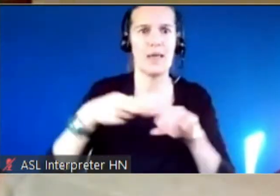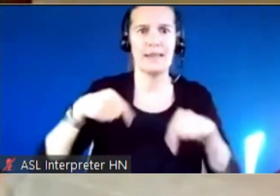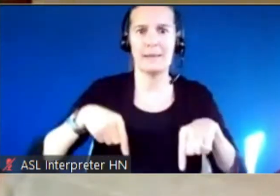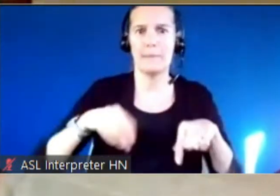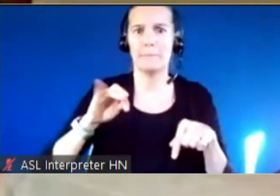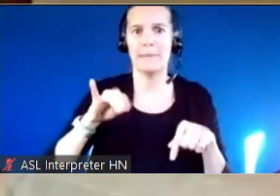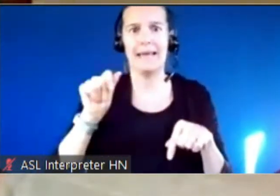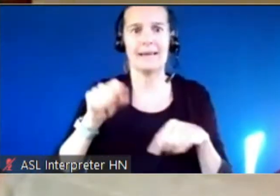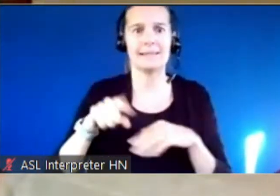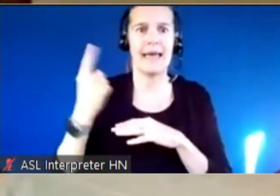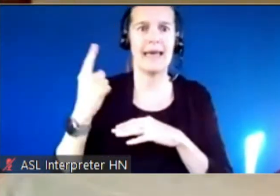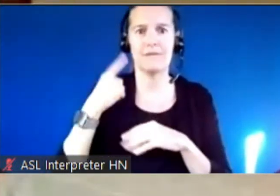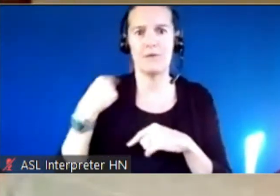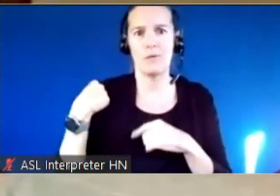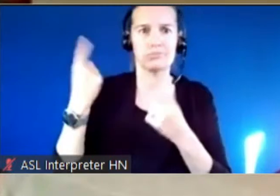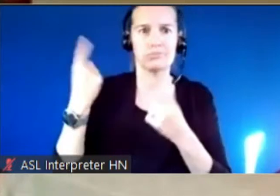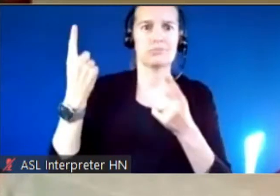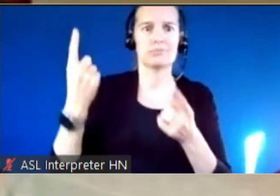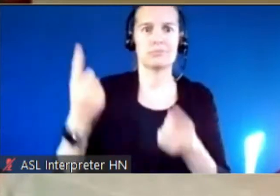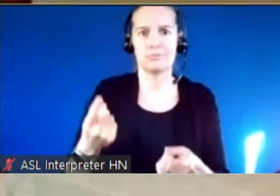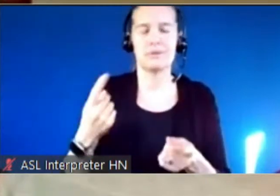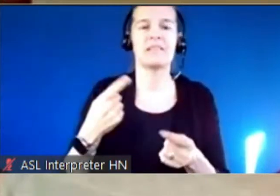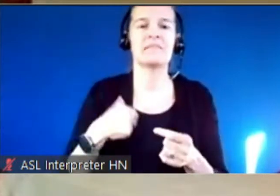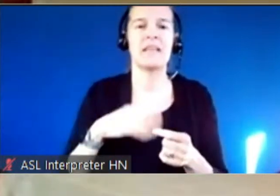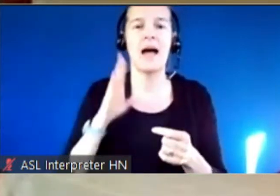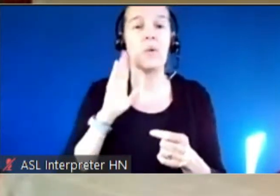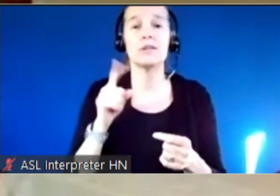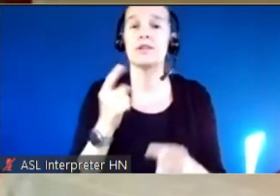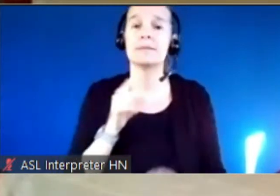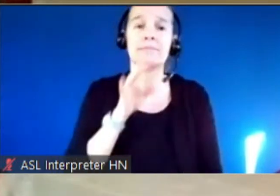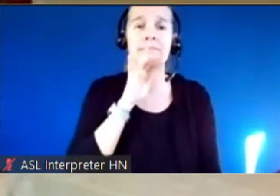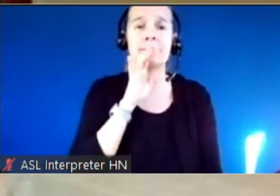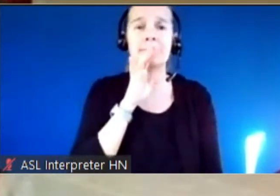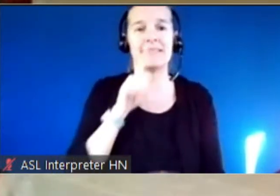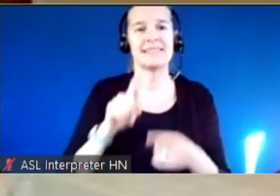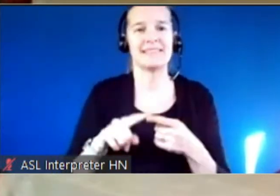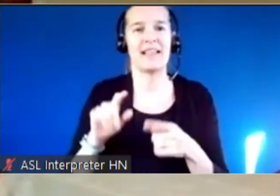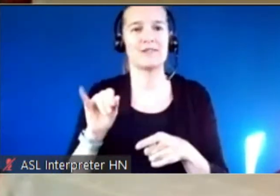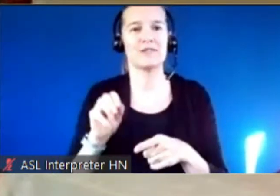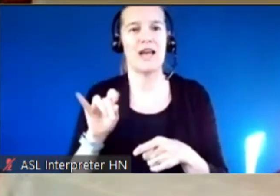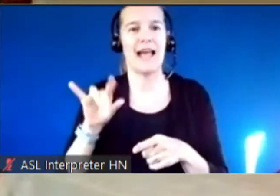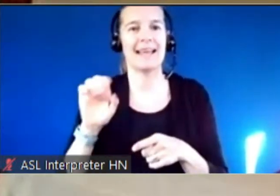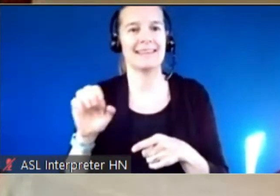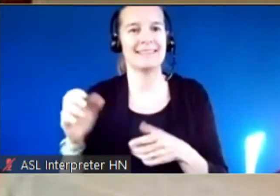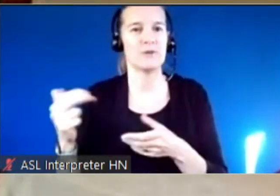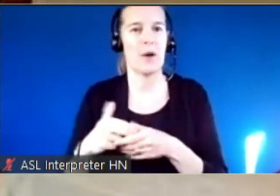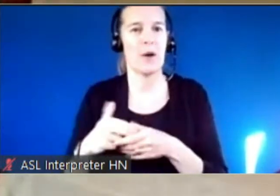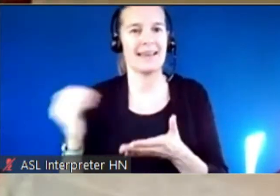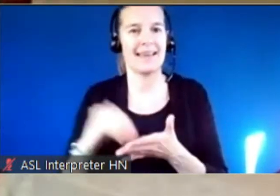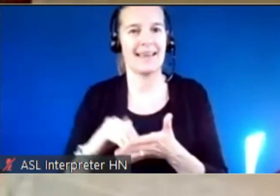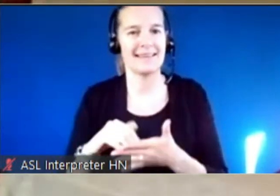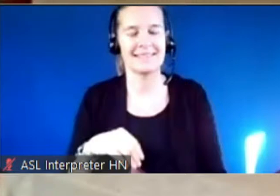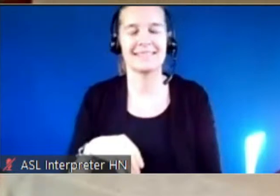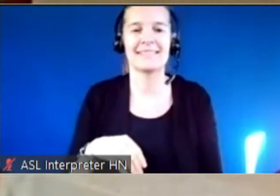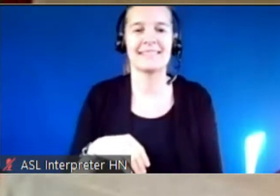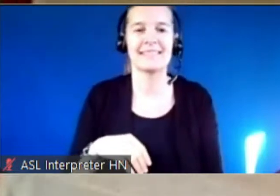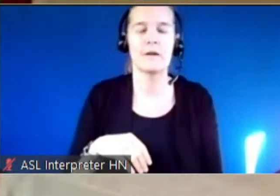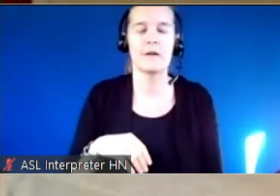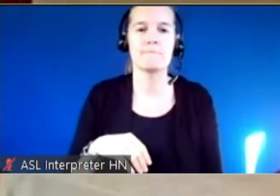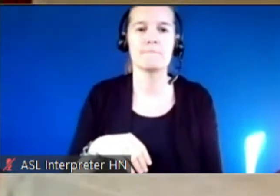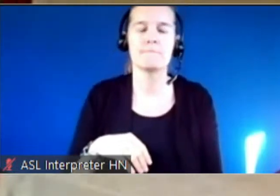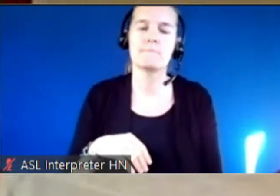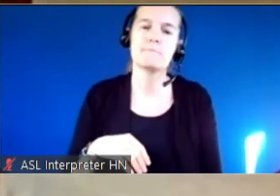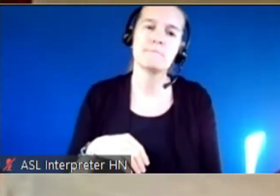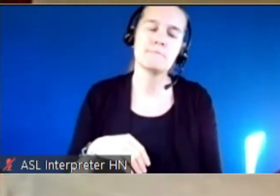time. I will fill the air until we could get Ms. Orozco back with us. You know, there's